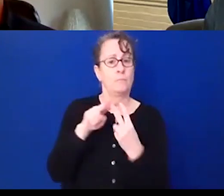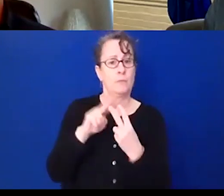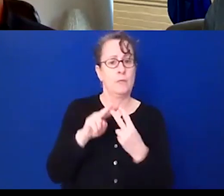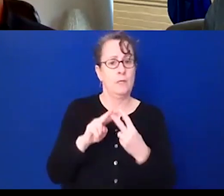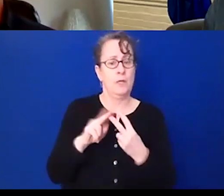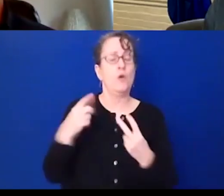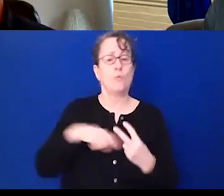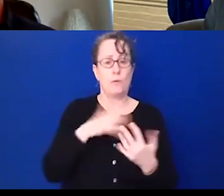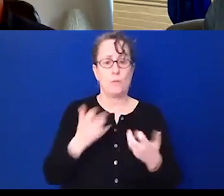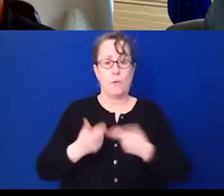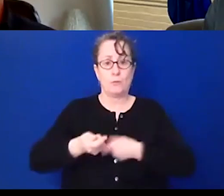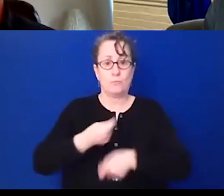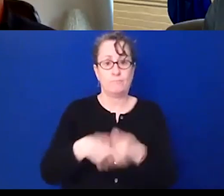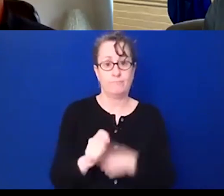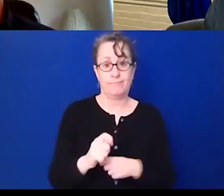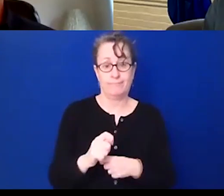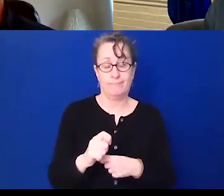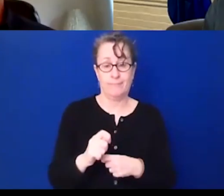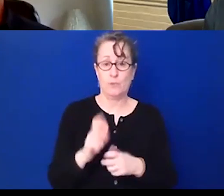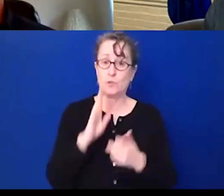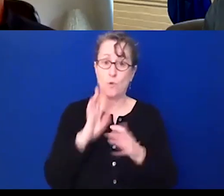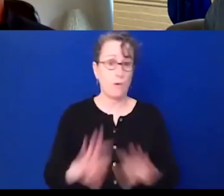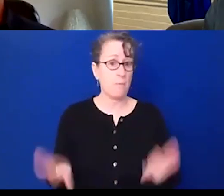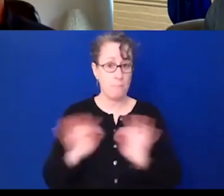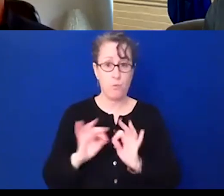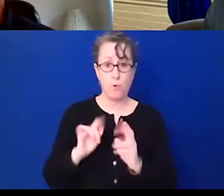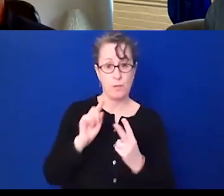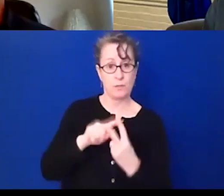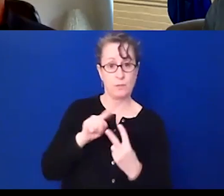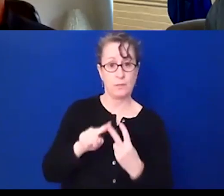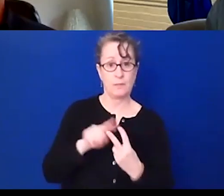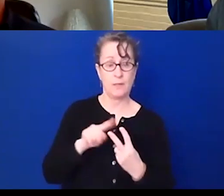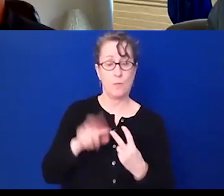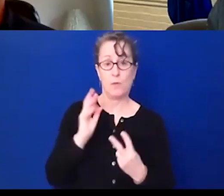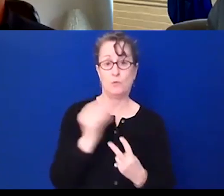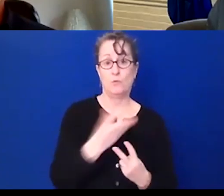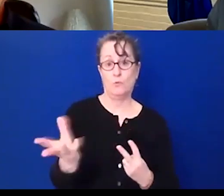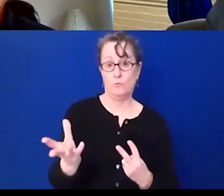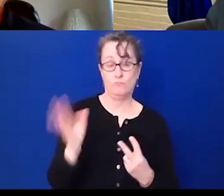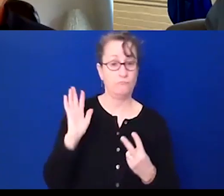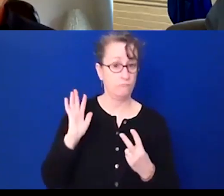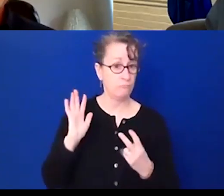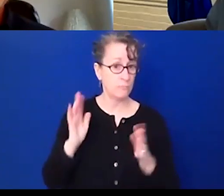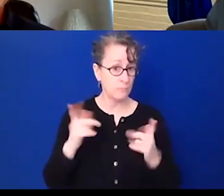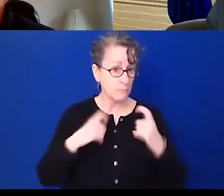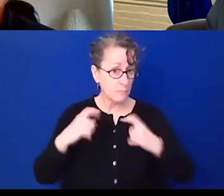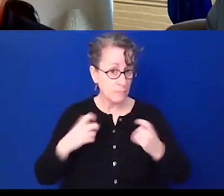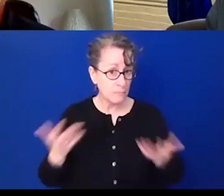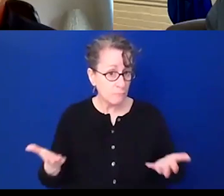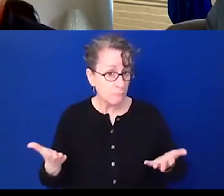Those are the highlights I wanted to hit. If anyone has any questions, happy to try to answer them.